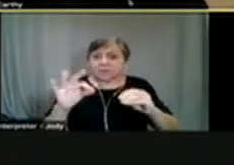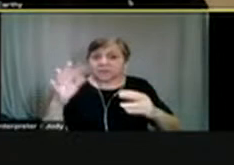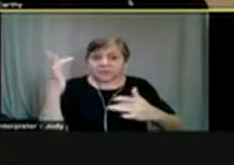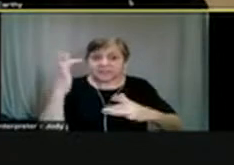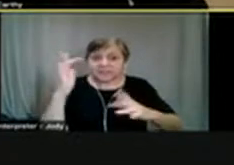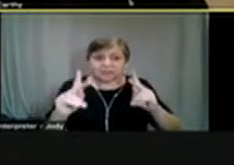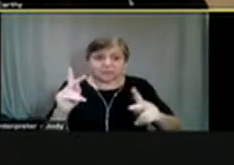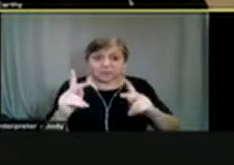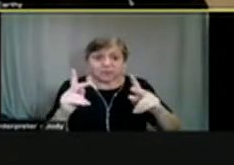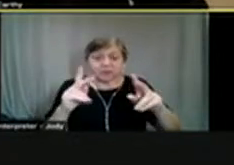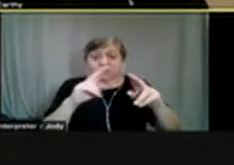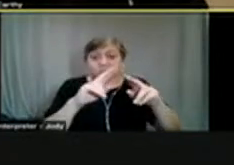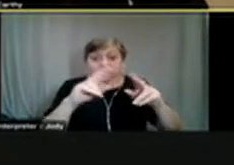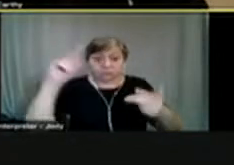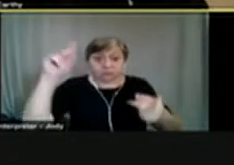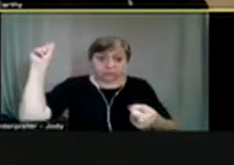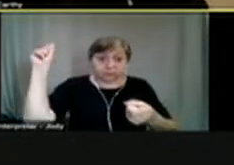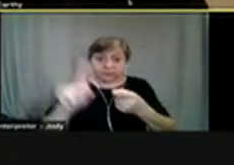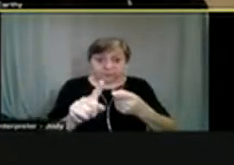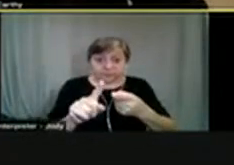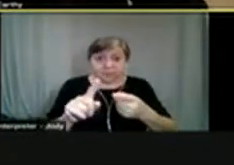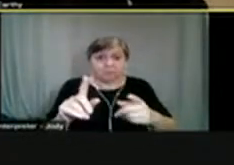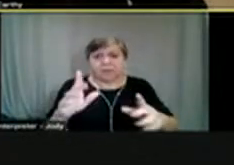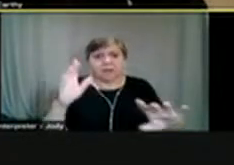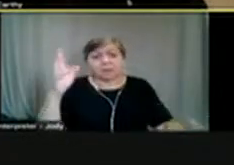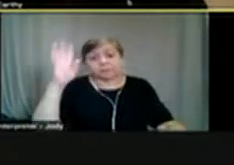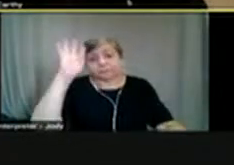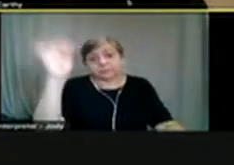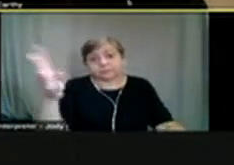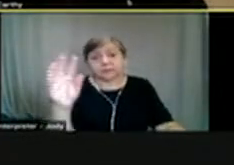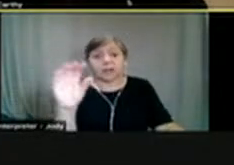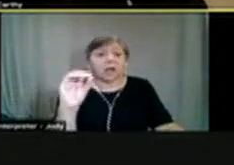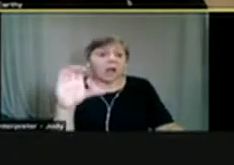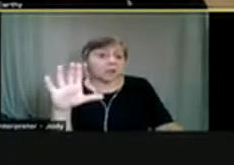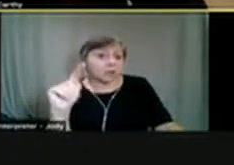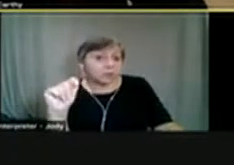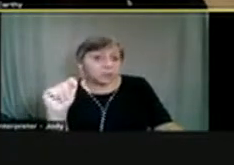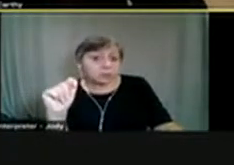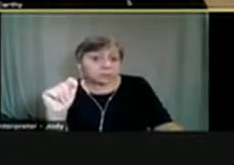I was thinking possibly sometime in October, you know,